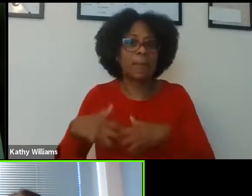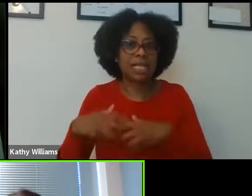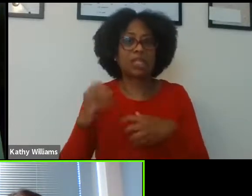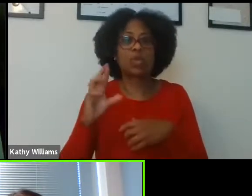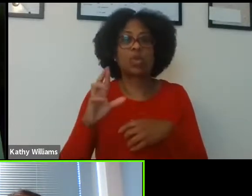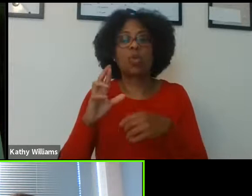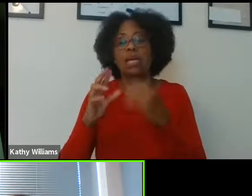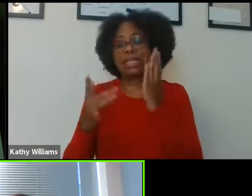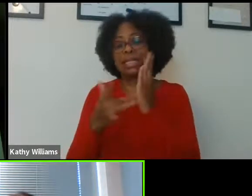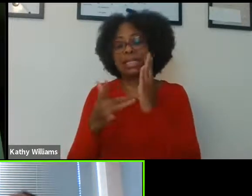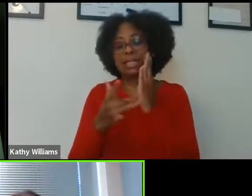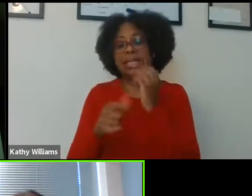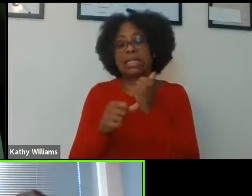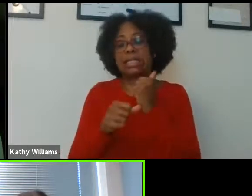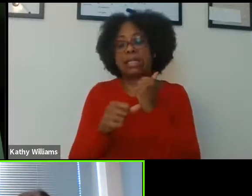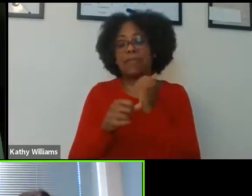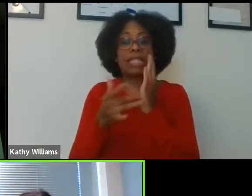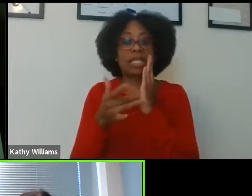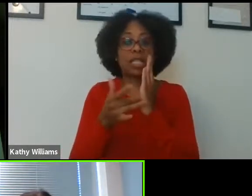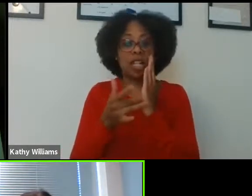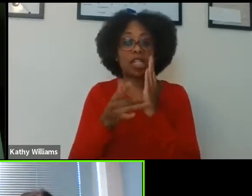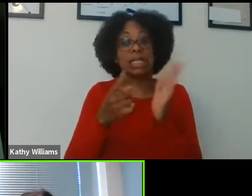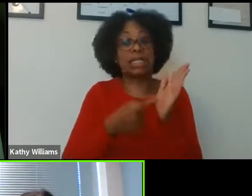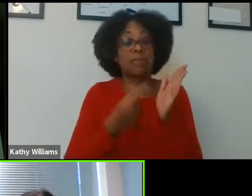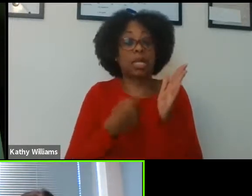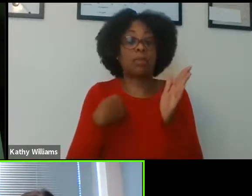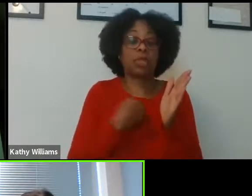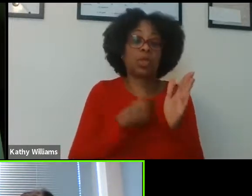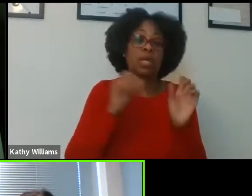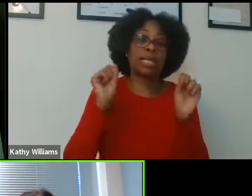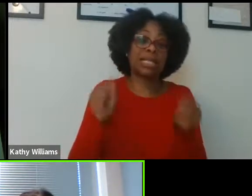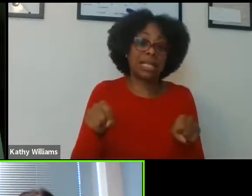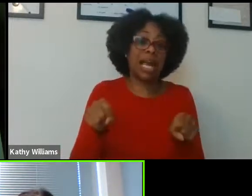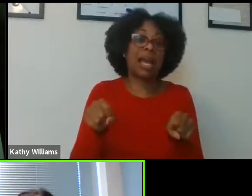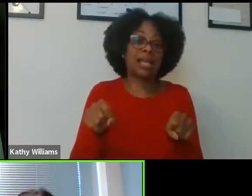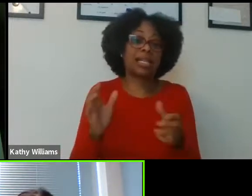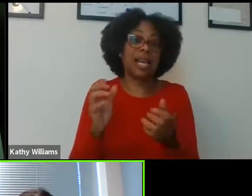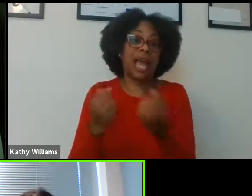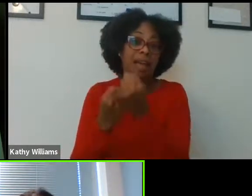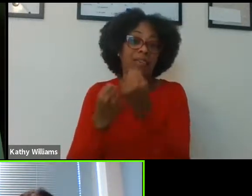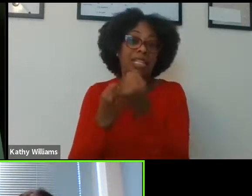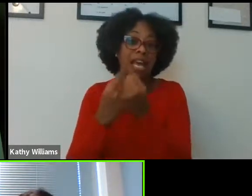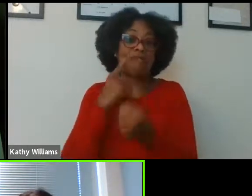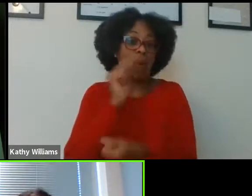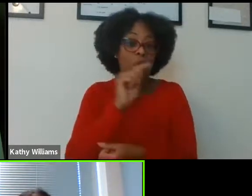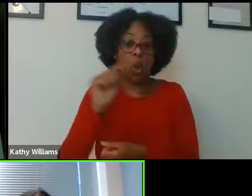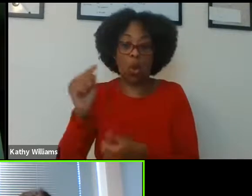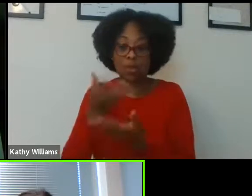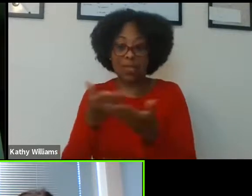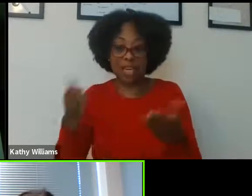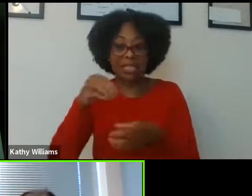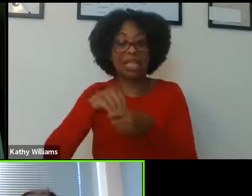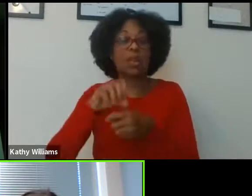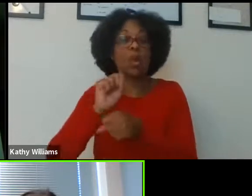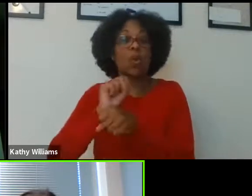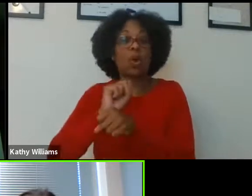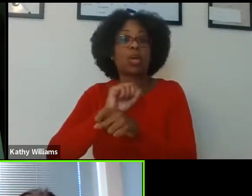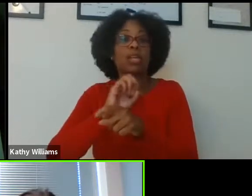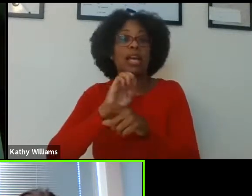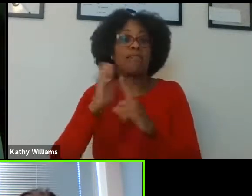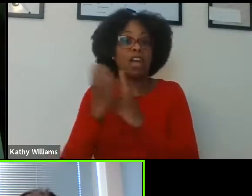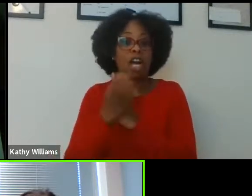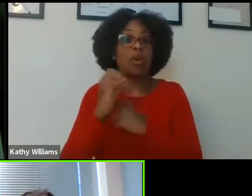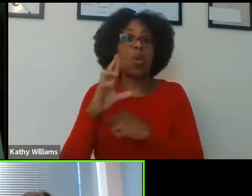assistive technology, and sometimes we can assist to advocate for those things in the work environment or the post-secondary